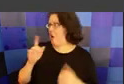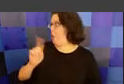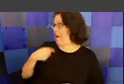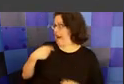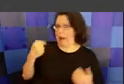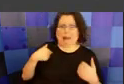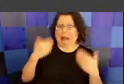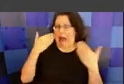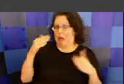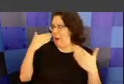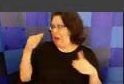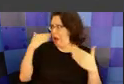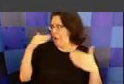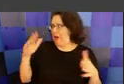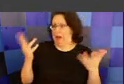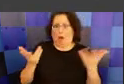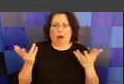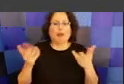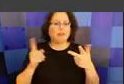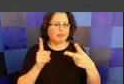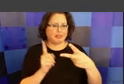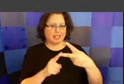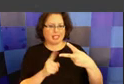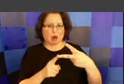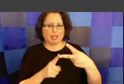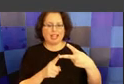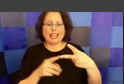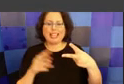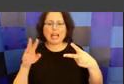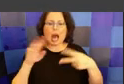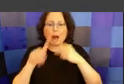And the other one is, since I live on Mount Washington,